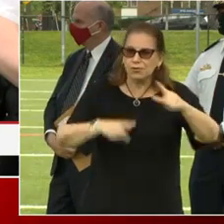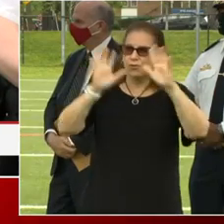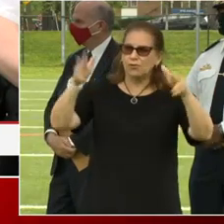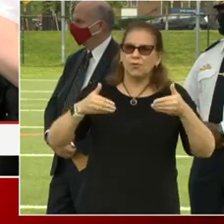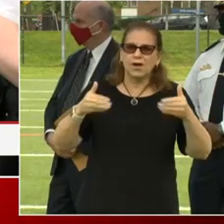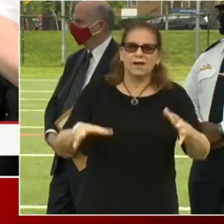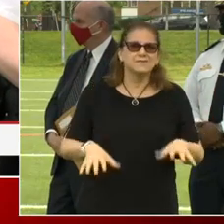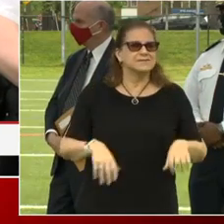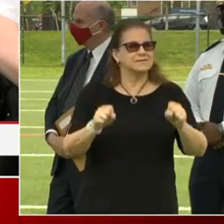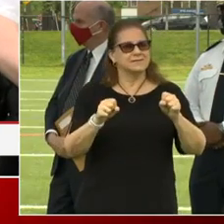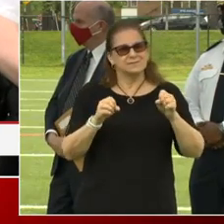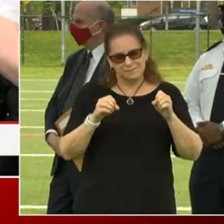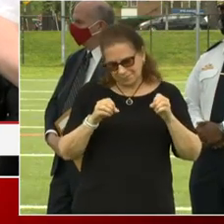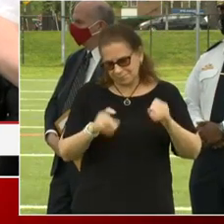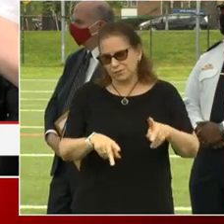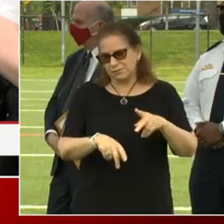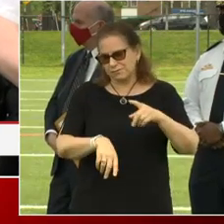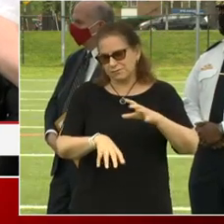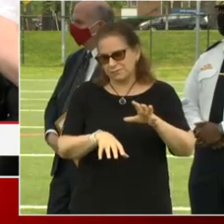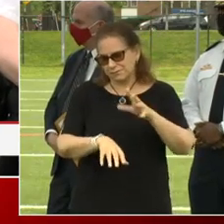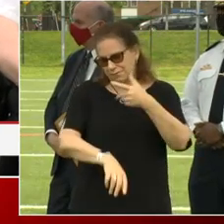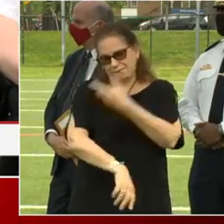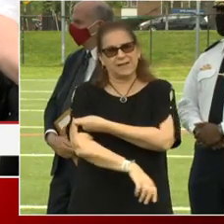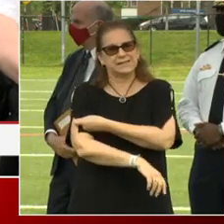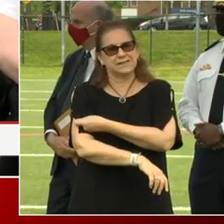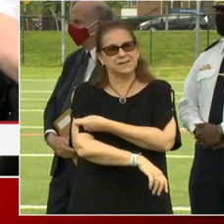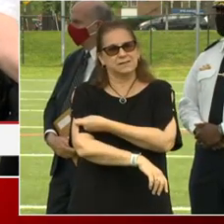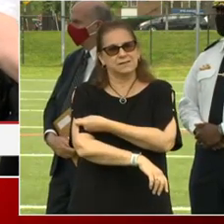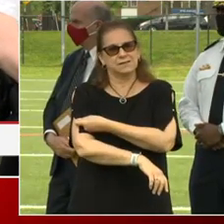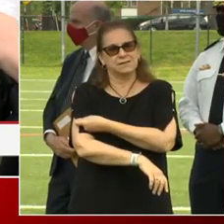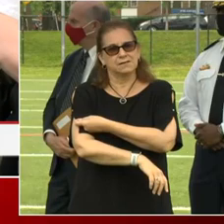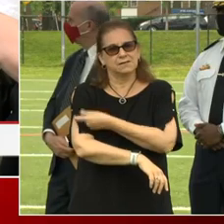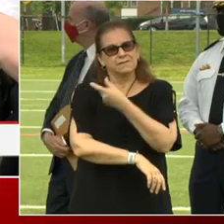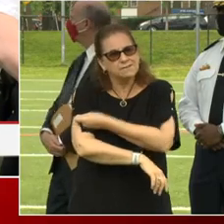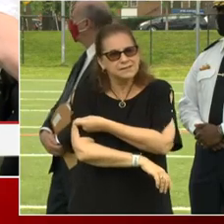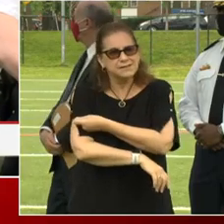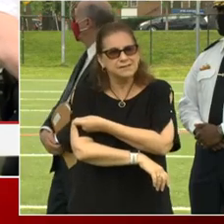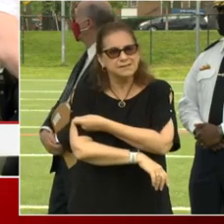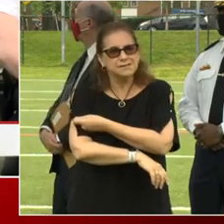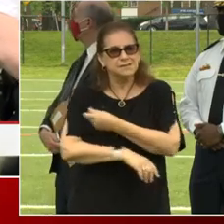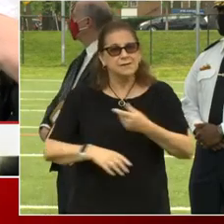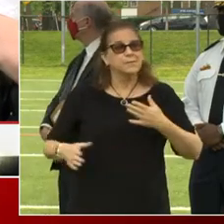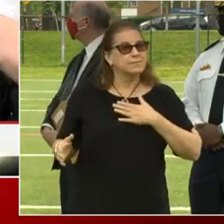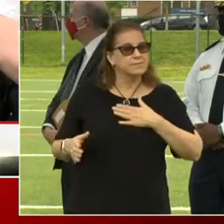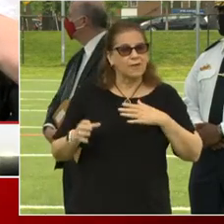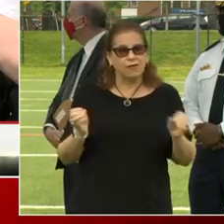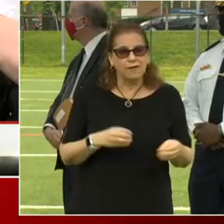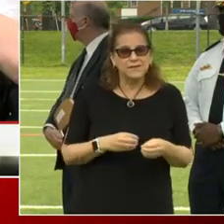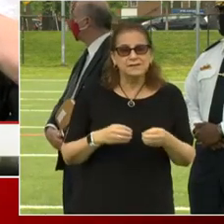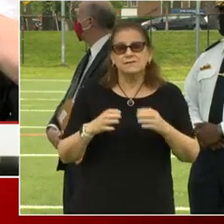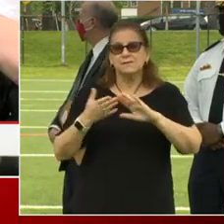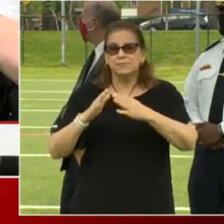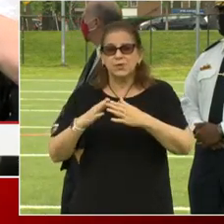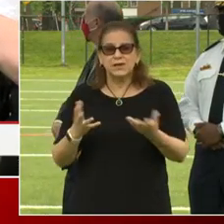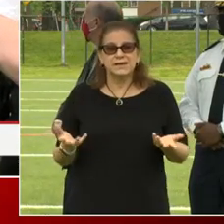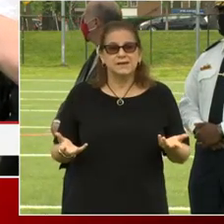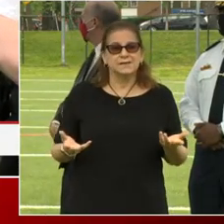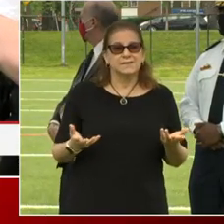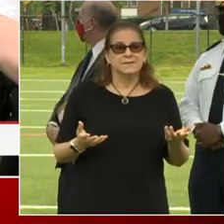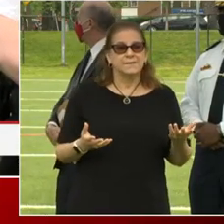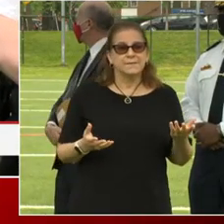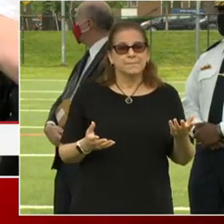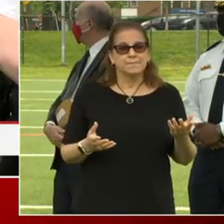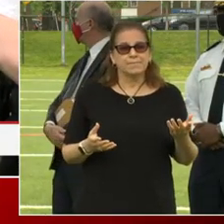action on May 1st, so I want to thank my team, the Mayor's Office of Community Affairs, the Deputy Chief of Staff, and